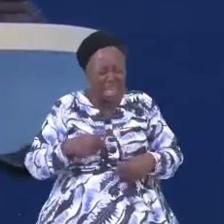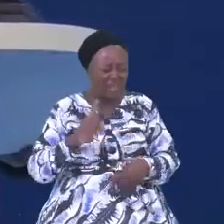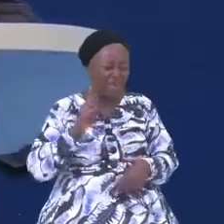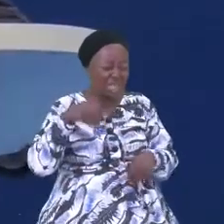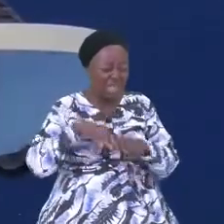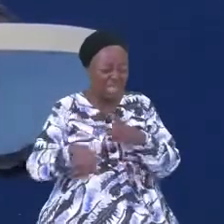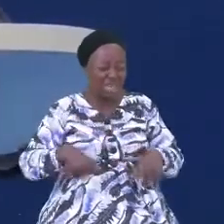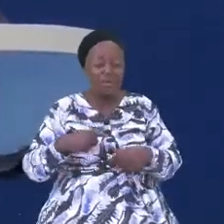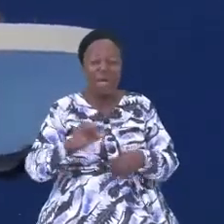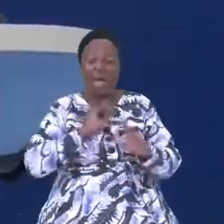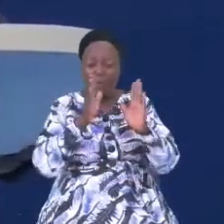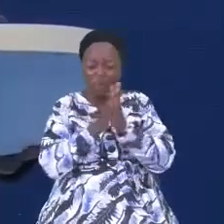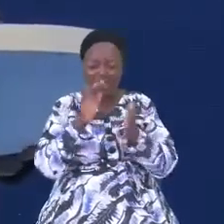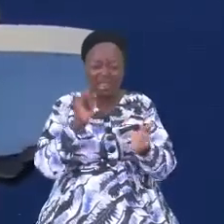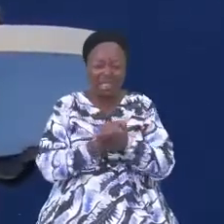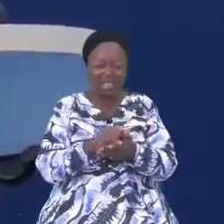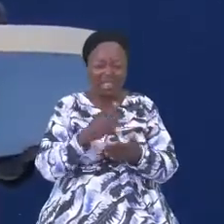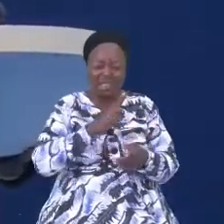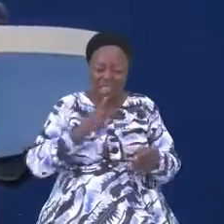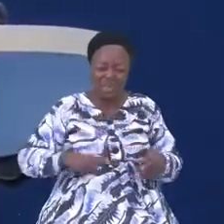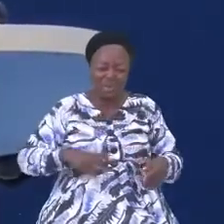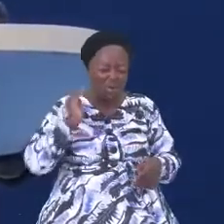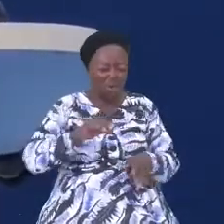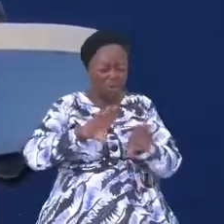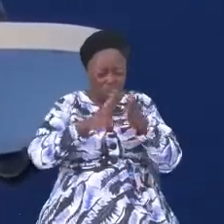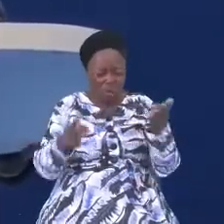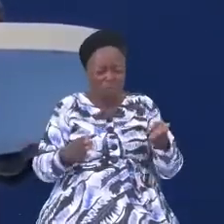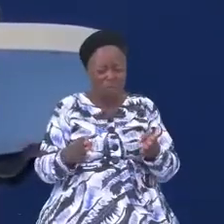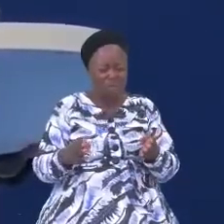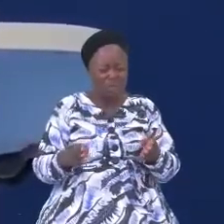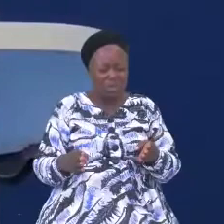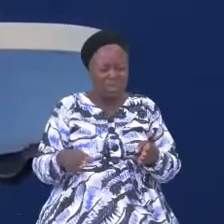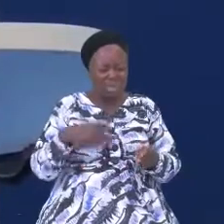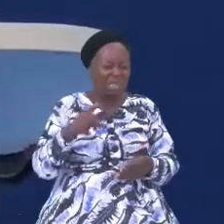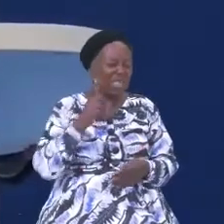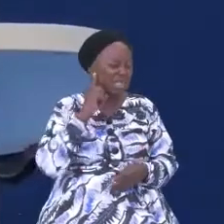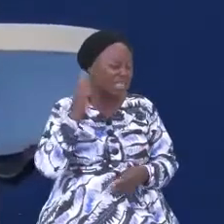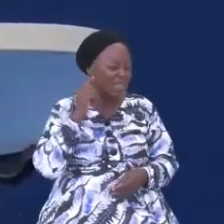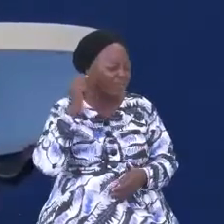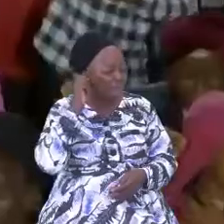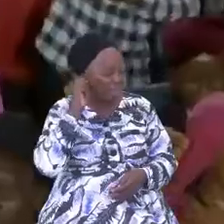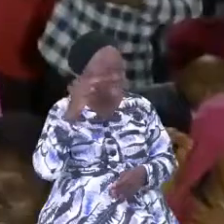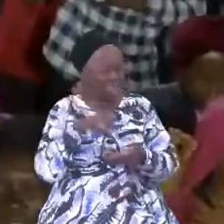pray the Lord will open your deaf ears.